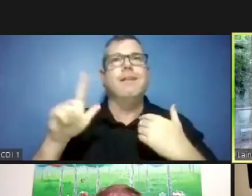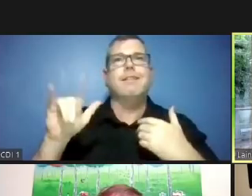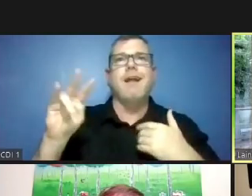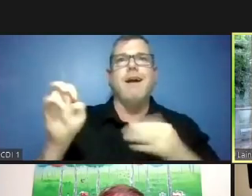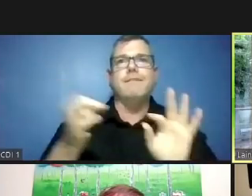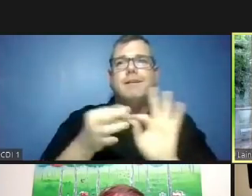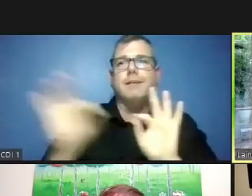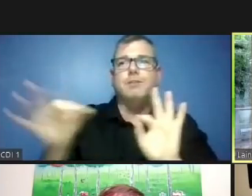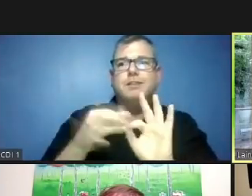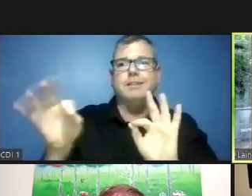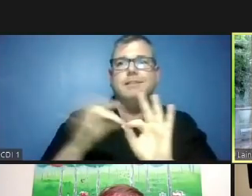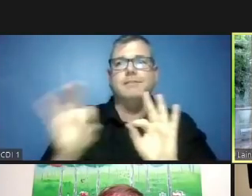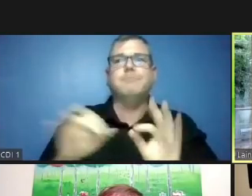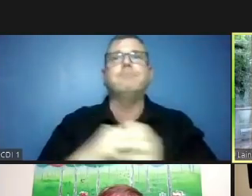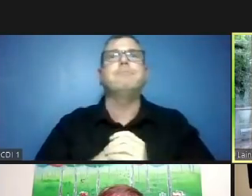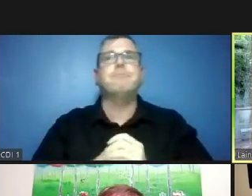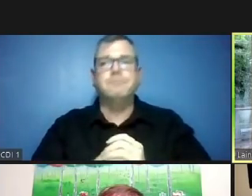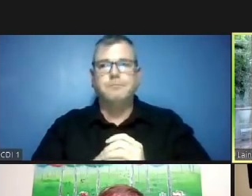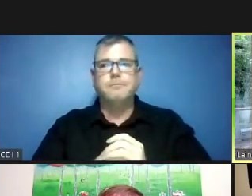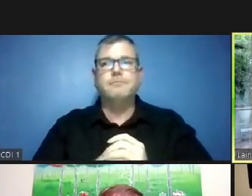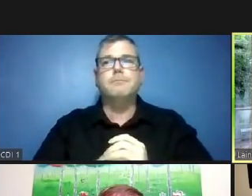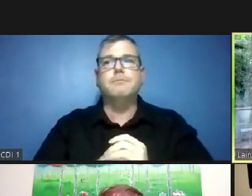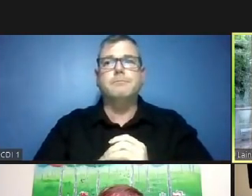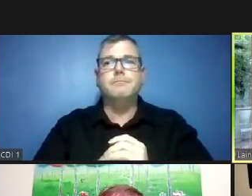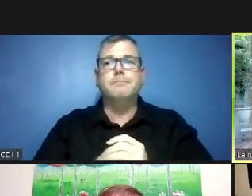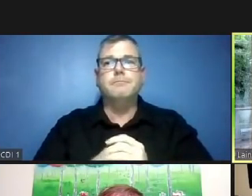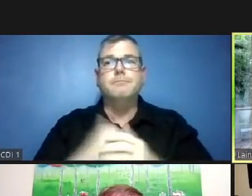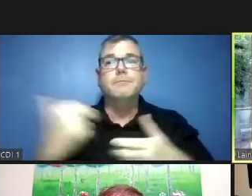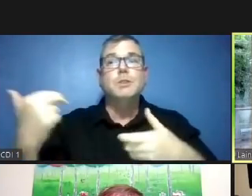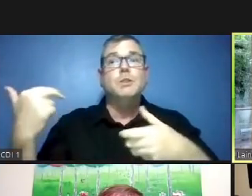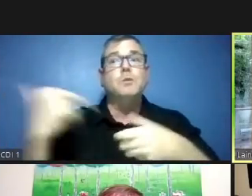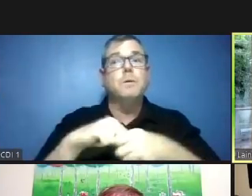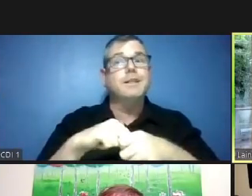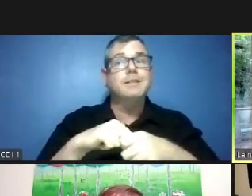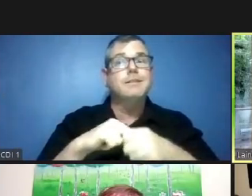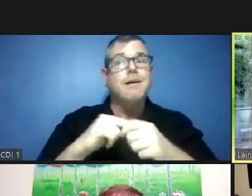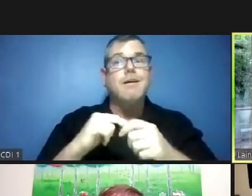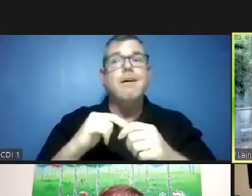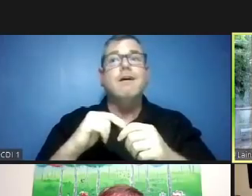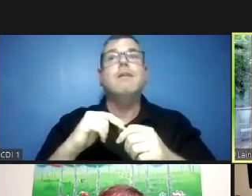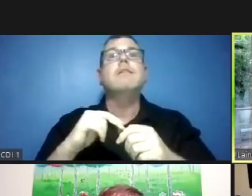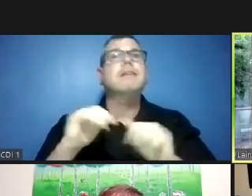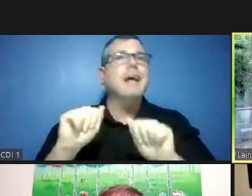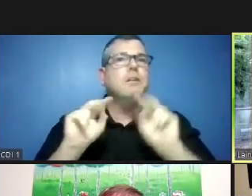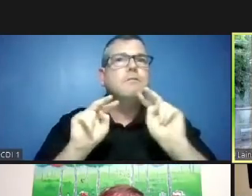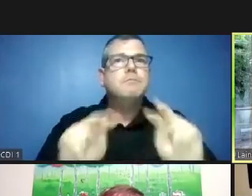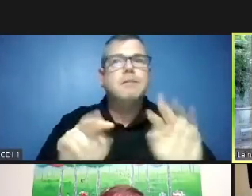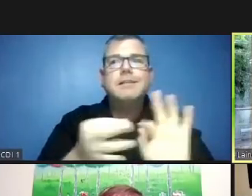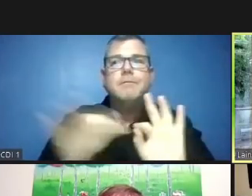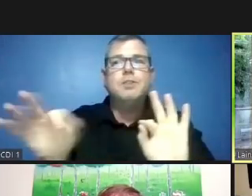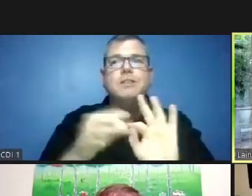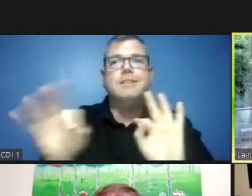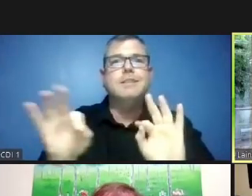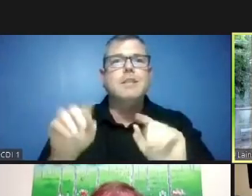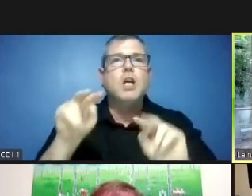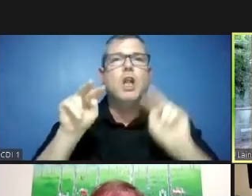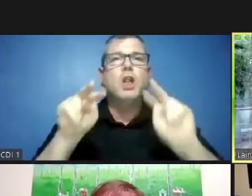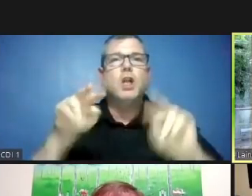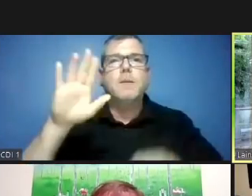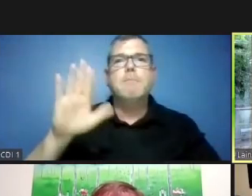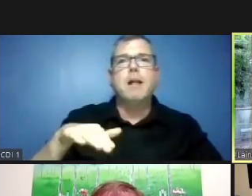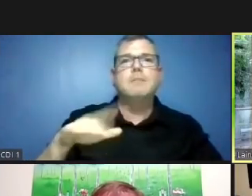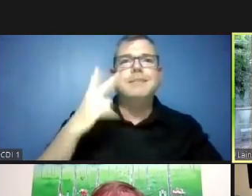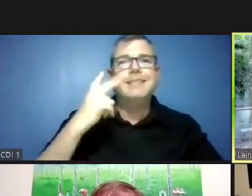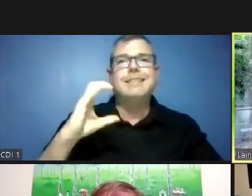Zoom, you can access that through the closed caption button at the base of your screen. And if you're watching on Facebook